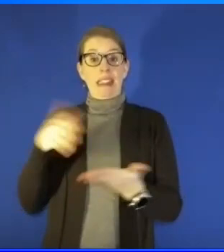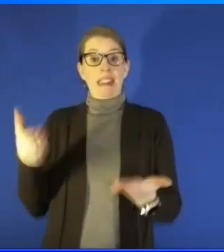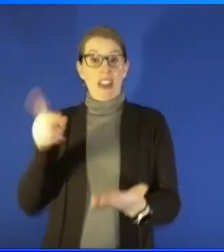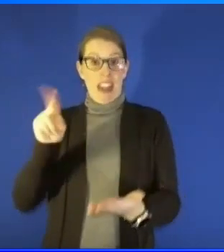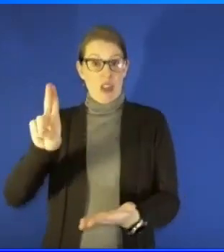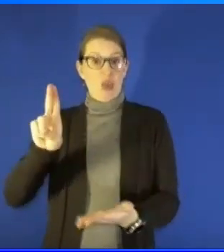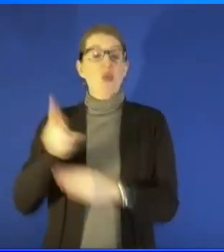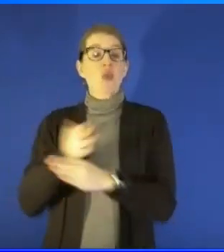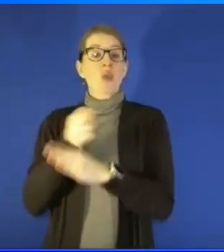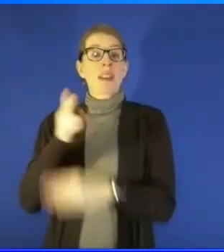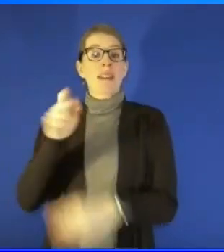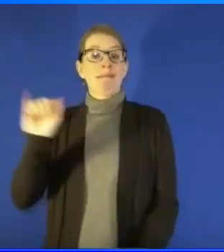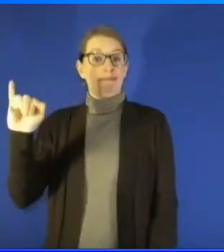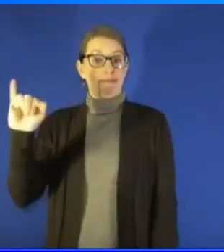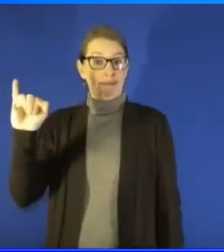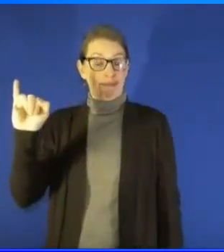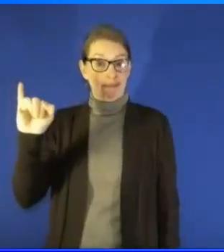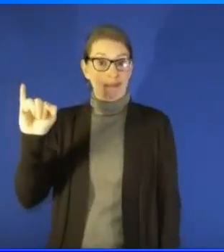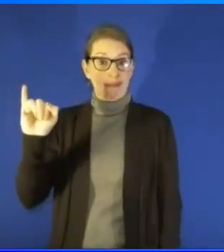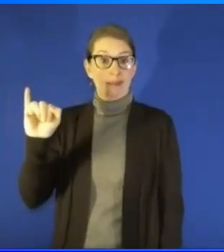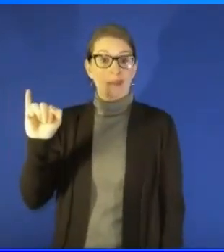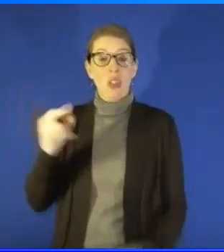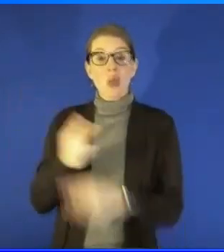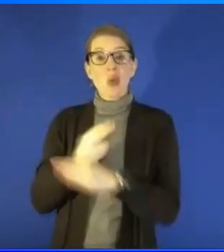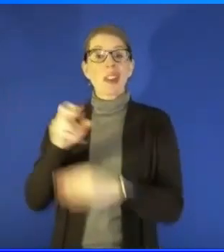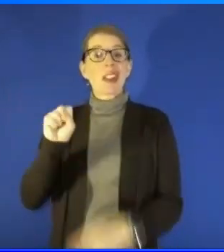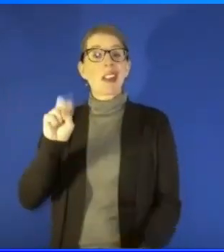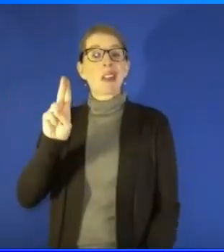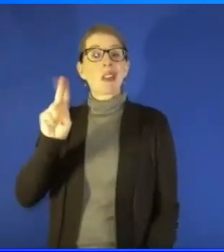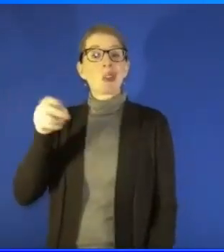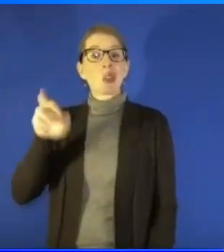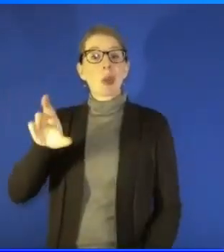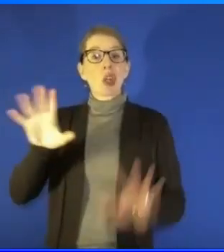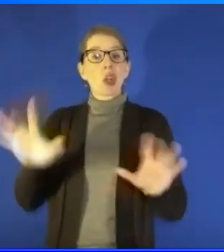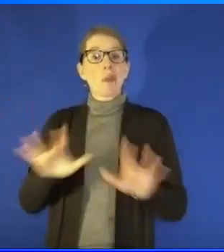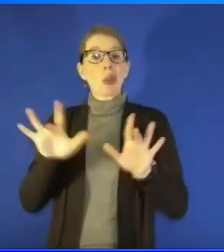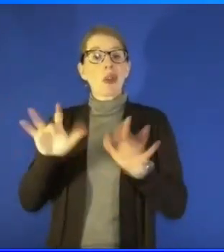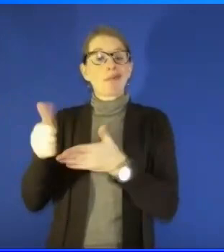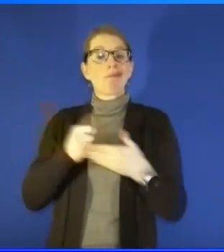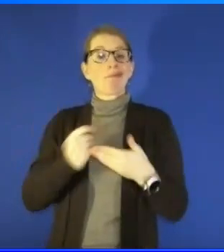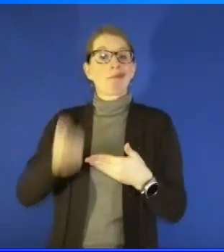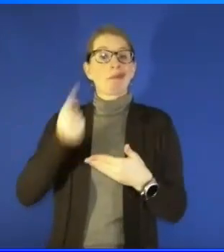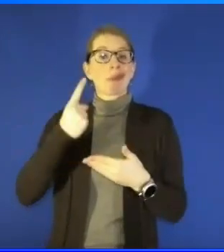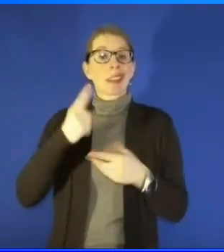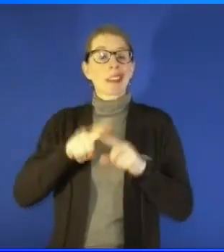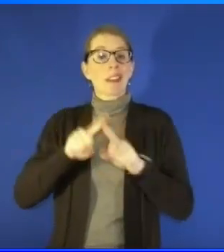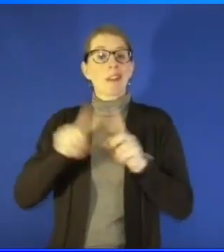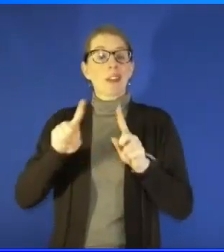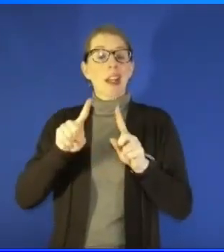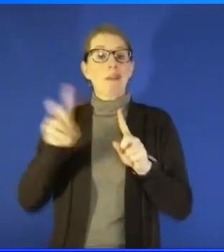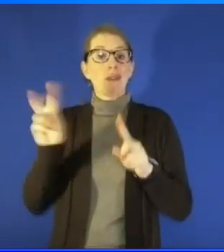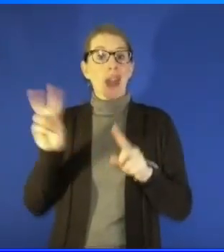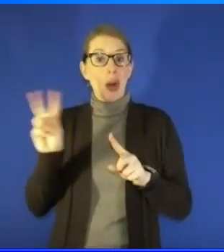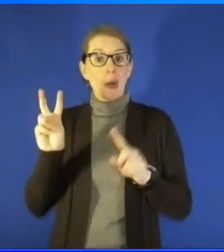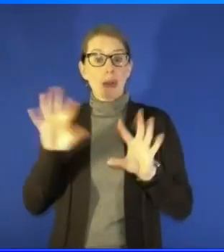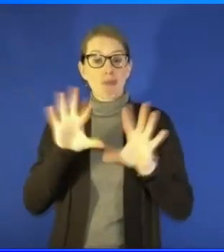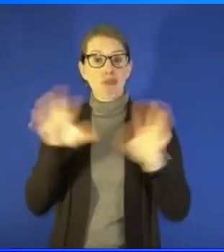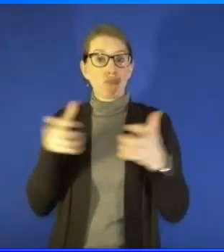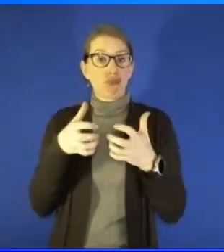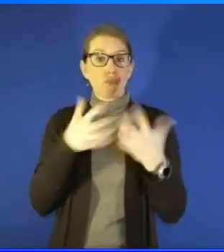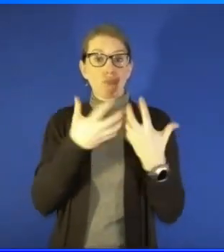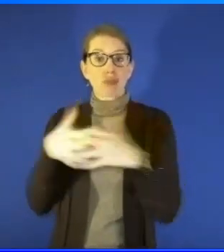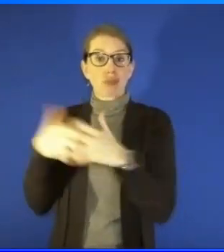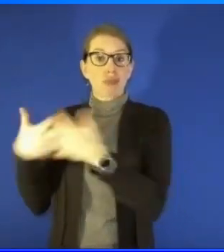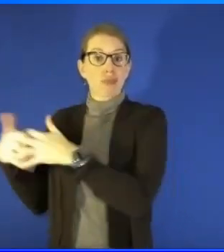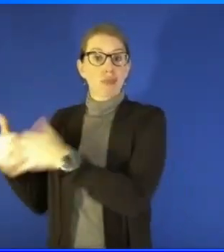using our supercomputers to basically understand all those different variables and to put them together. But as I